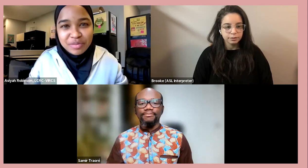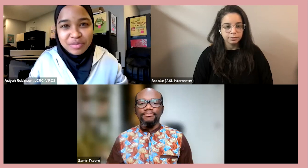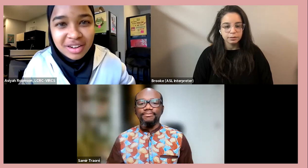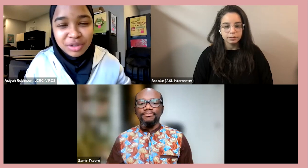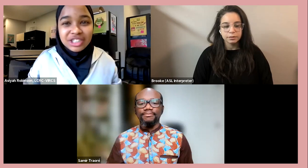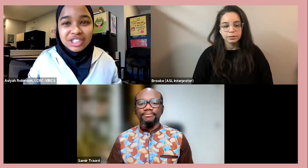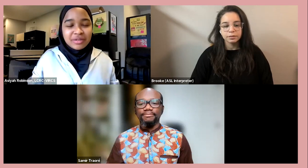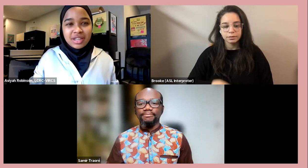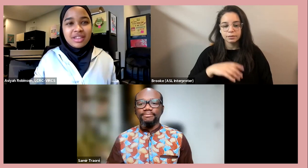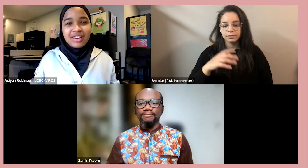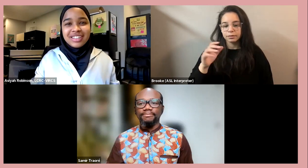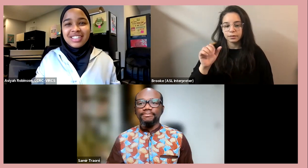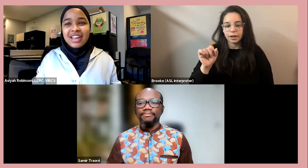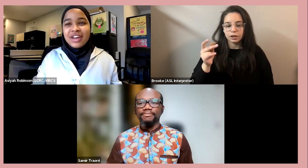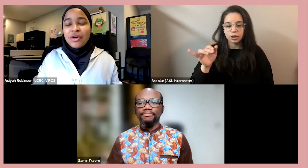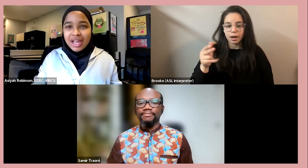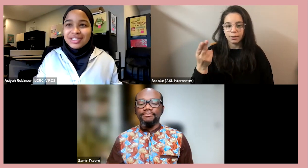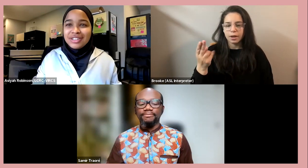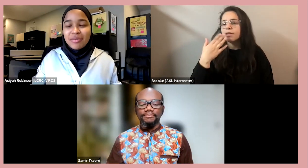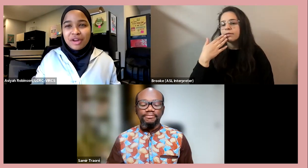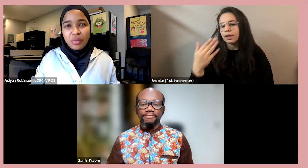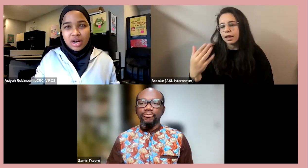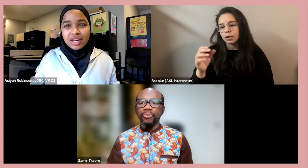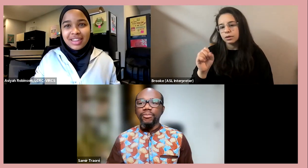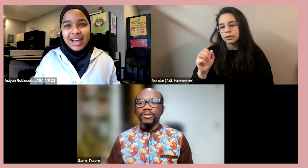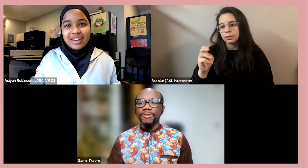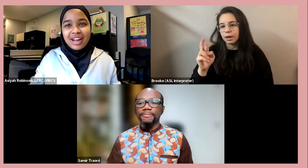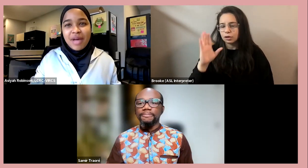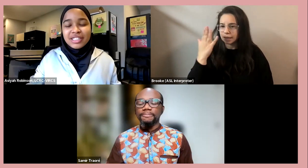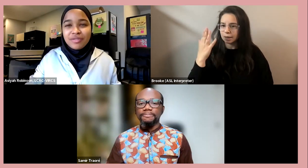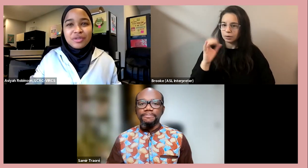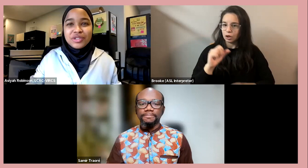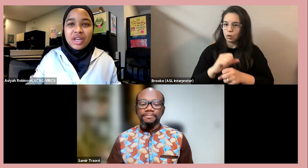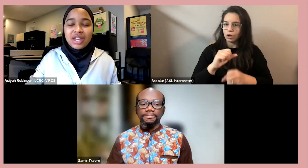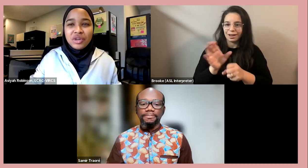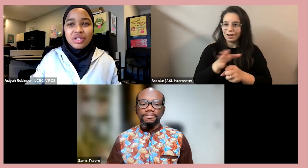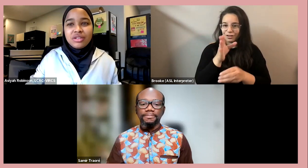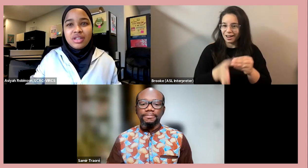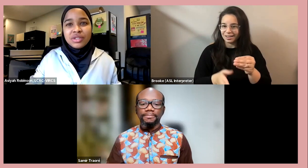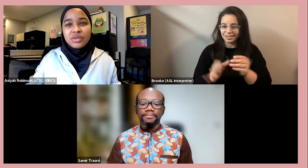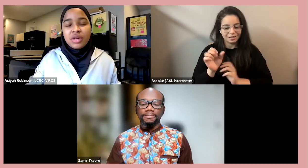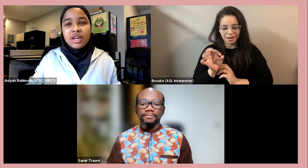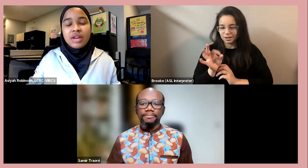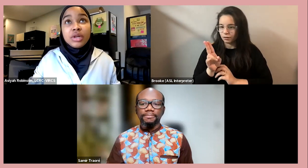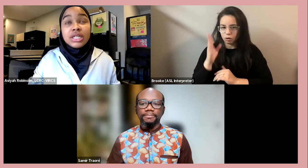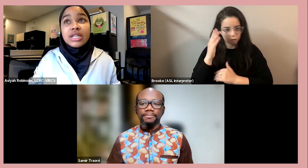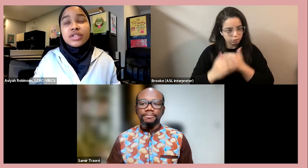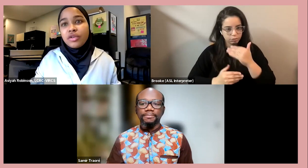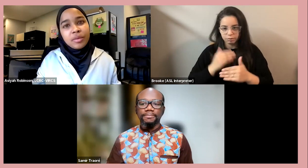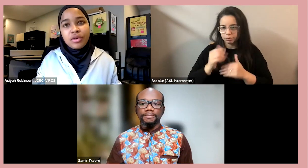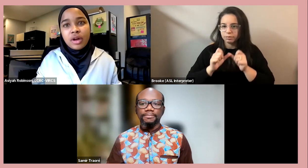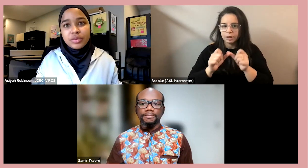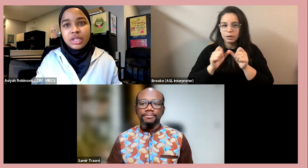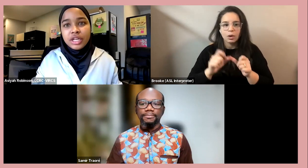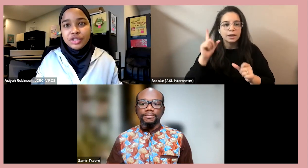Thank you, Samir. It really just sounds like there is no end to the amount of work that SFU is doing and you and your team is doing. And it really